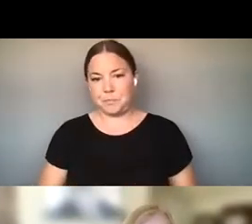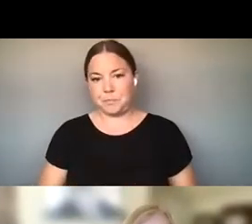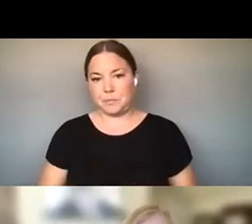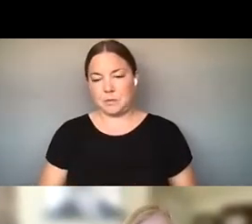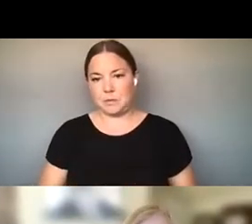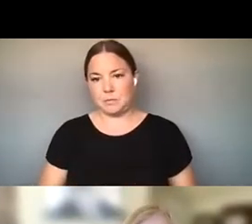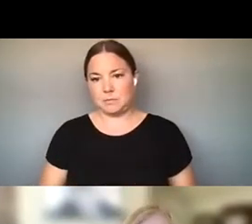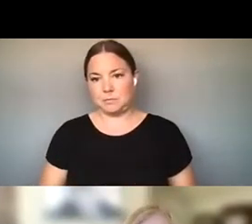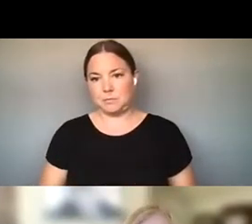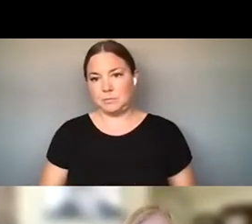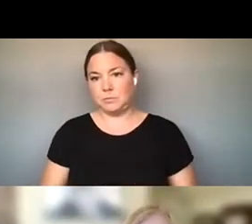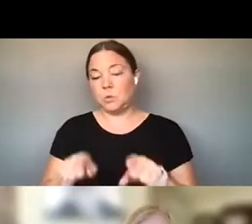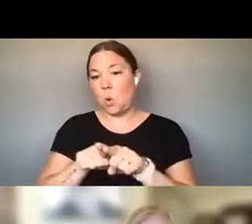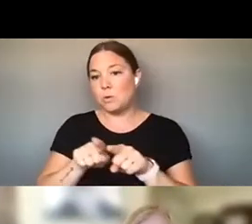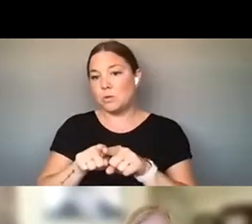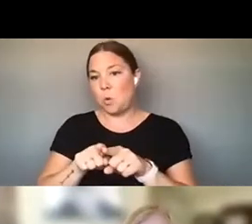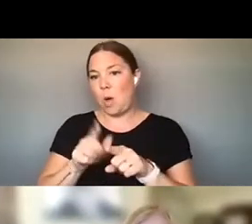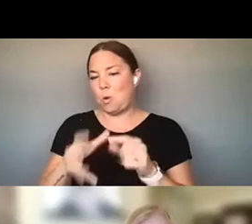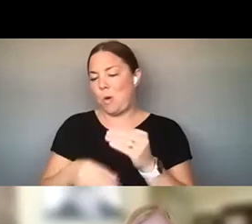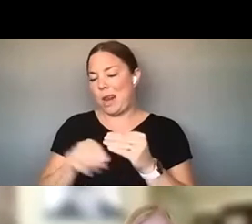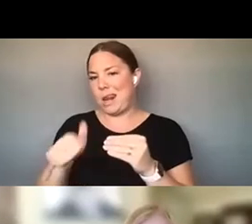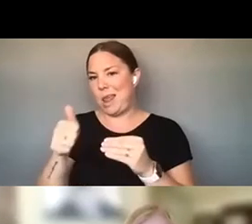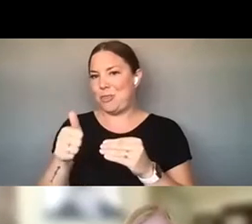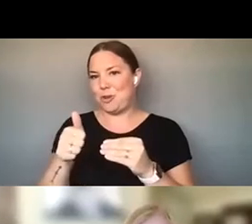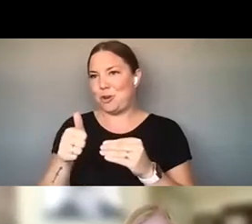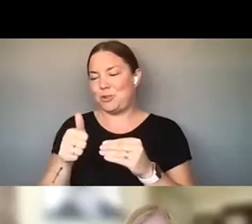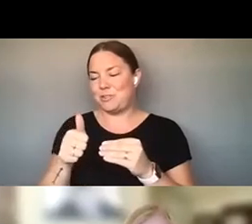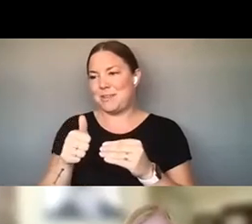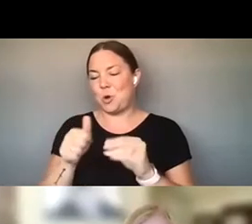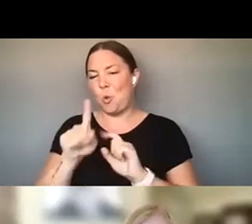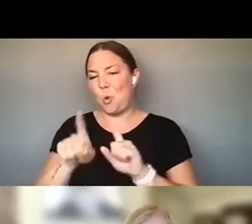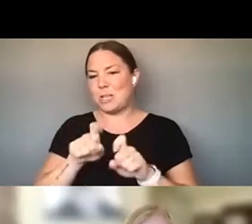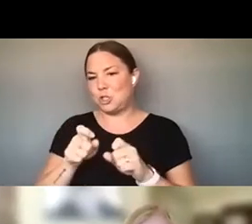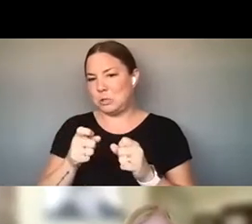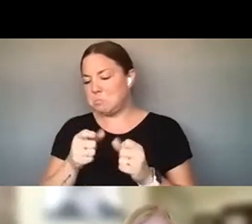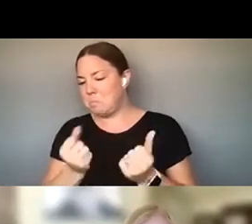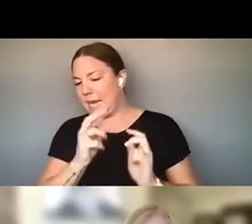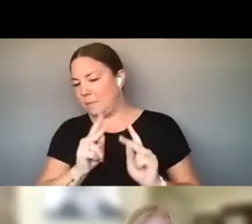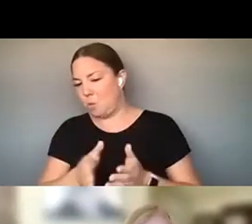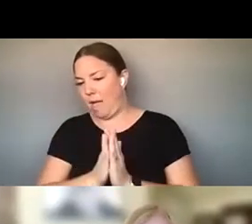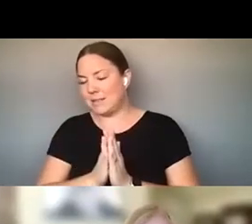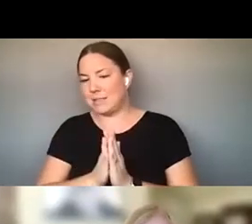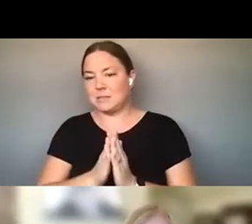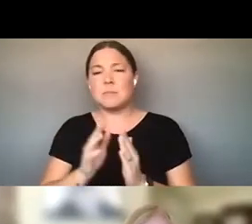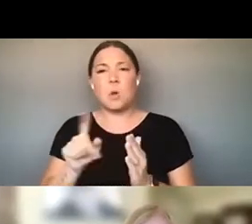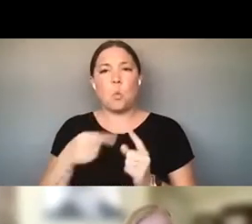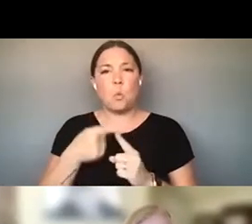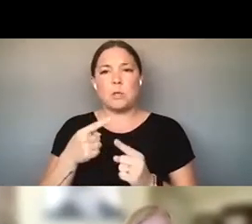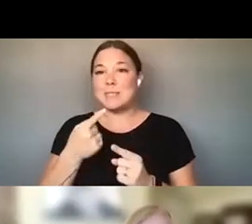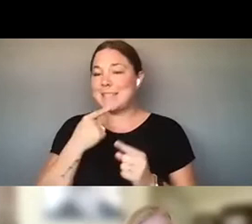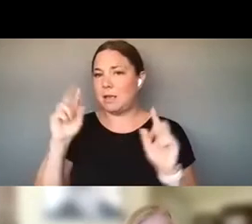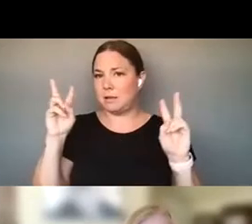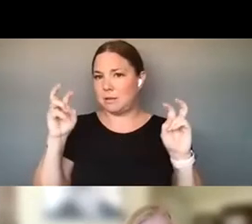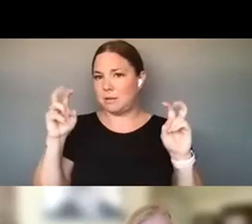additional popular question, which has to do with when we talk about small organizations, how